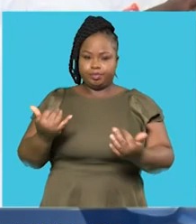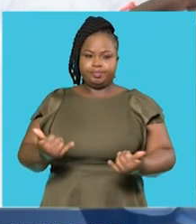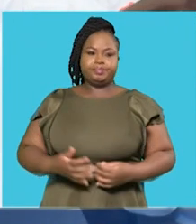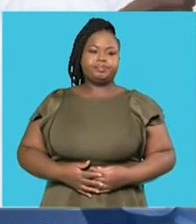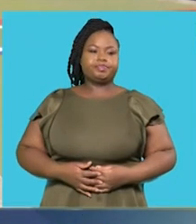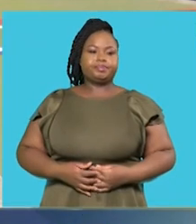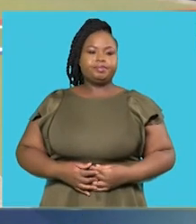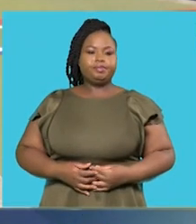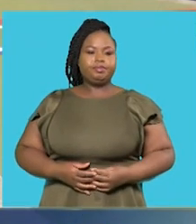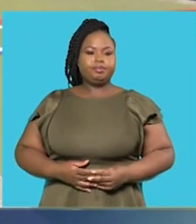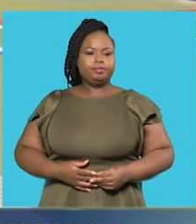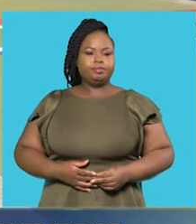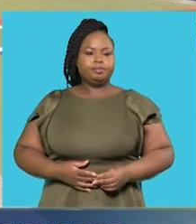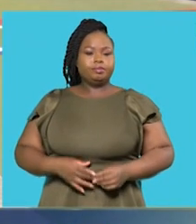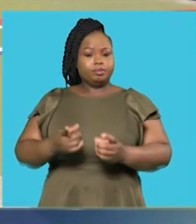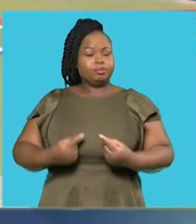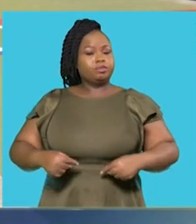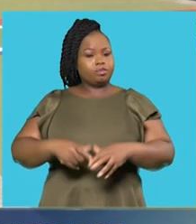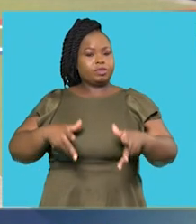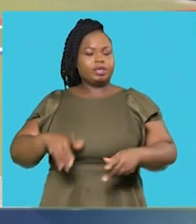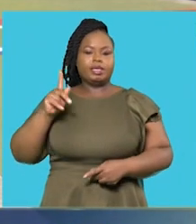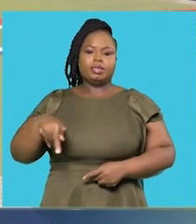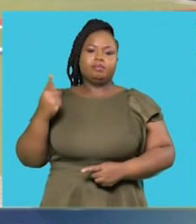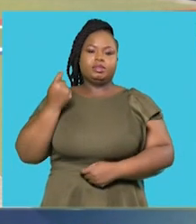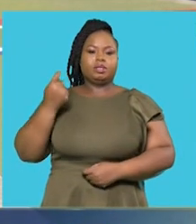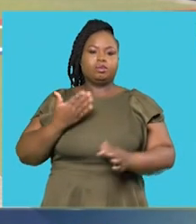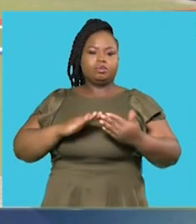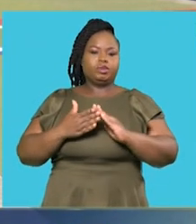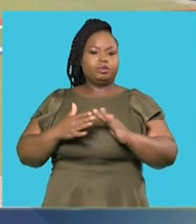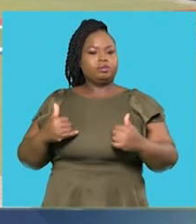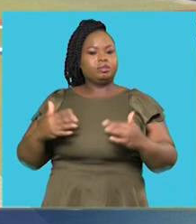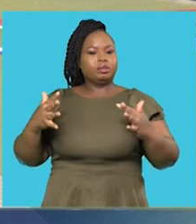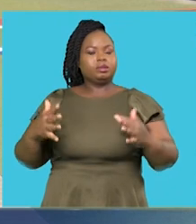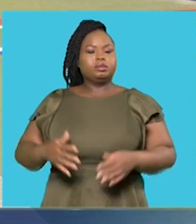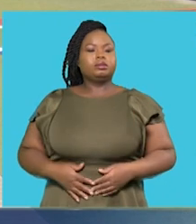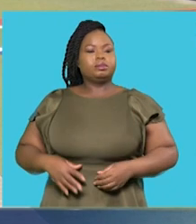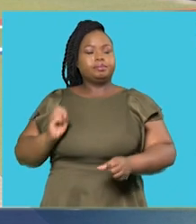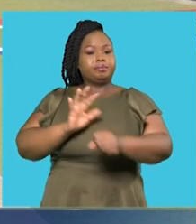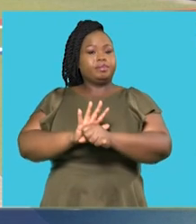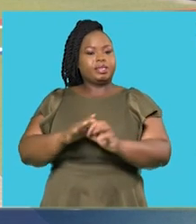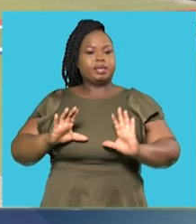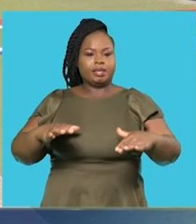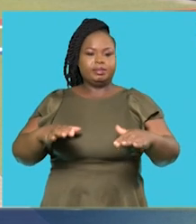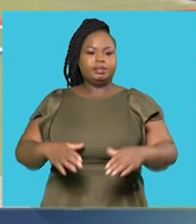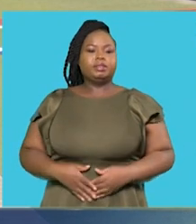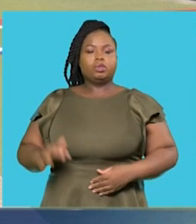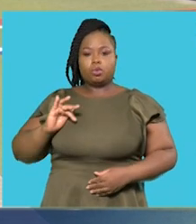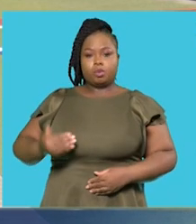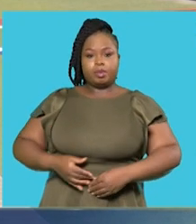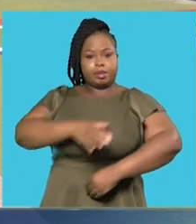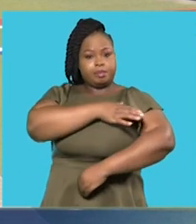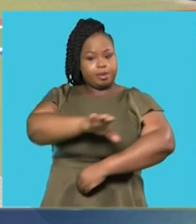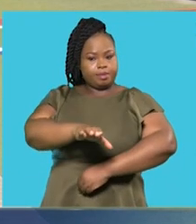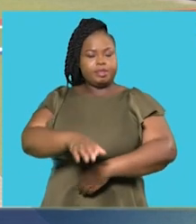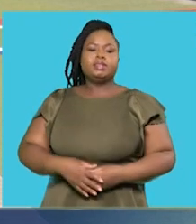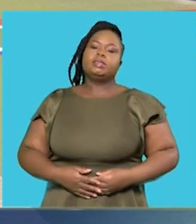amancinci. We have been here at Kliptown community. We have started our impact classes. We call them women empowerment. We were